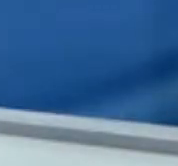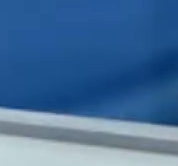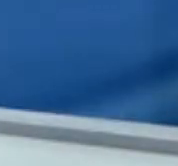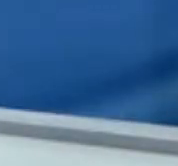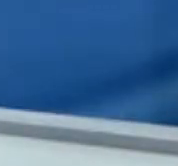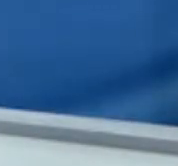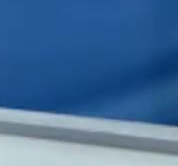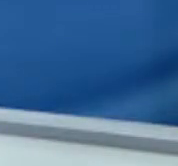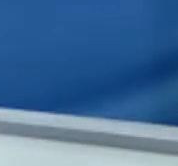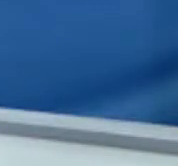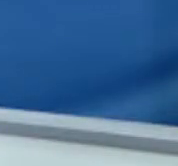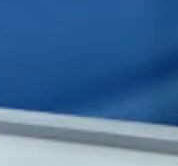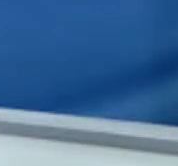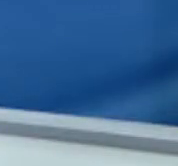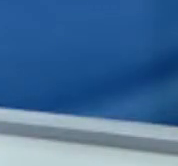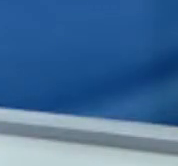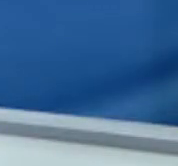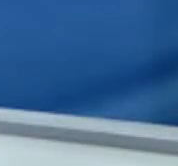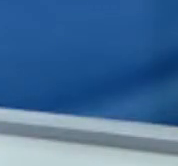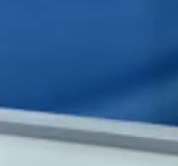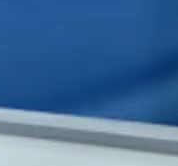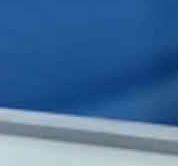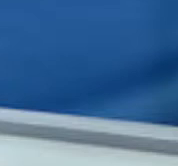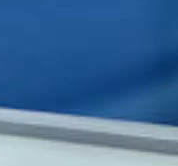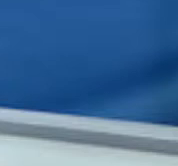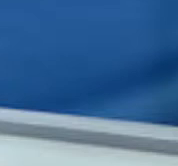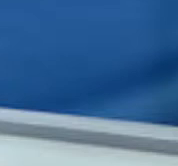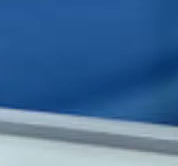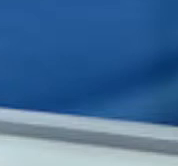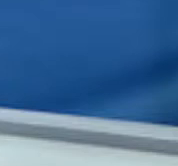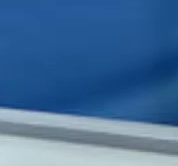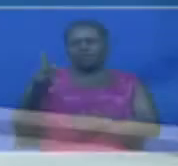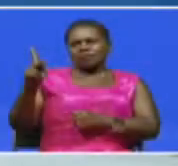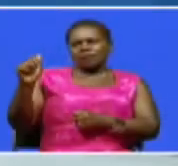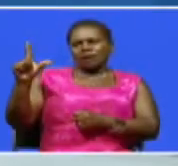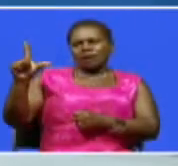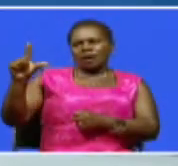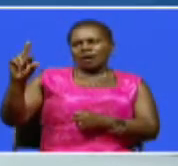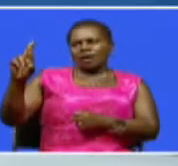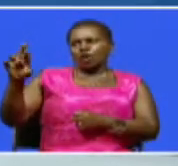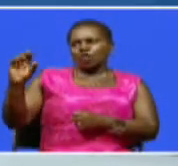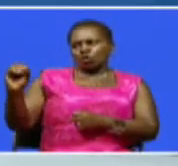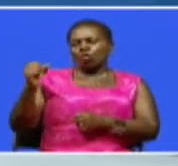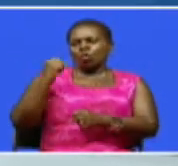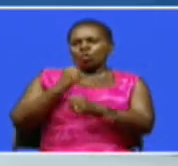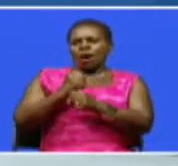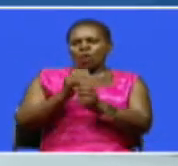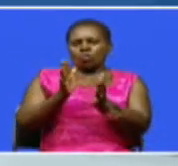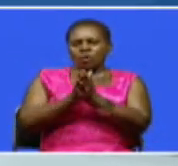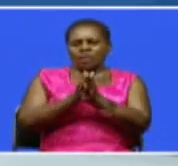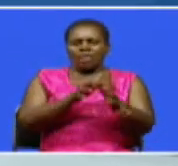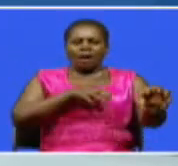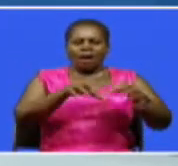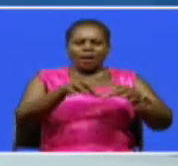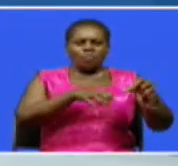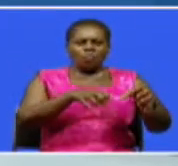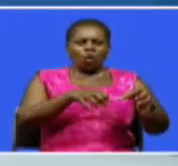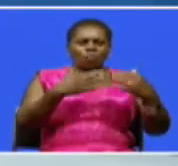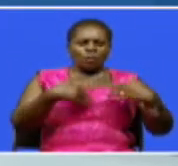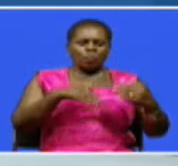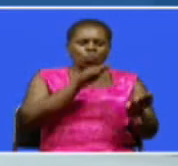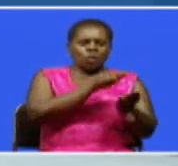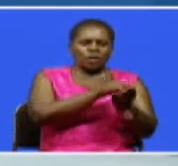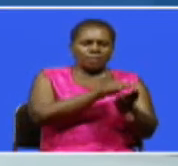And in business news, the Kenya Agricultural and Livestock Research Organization, KALRO, says it is working with livestock farmers in arid and